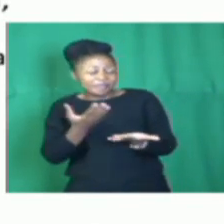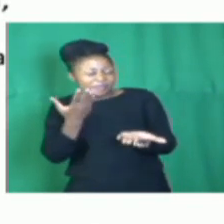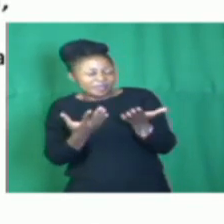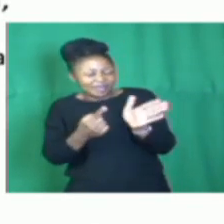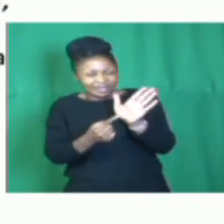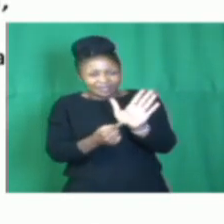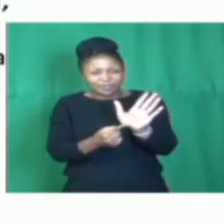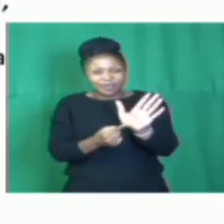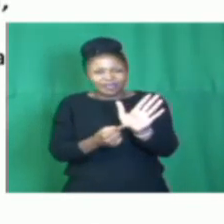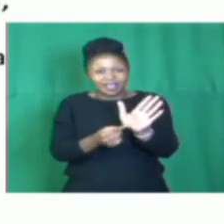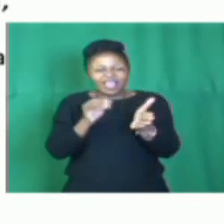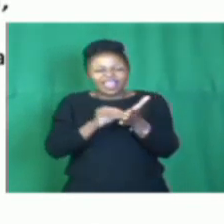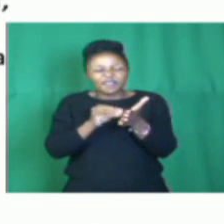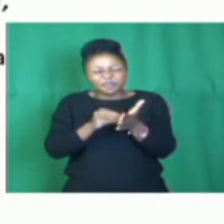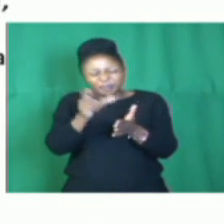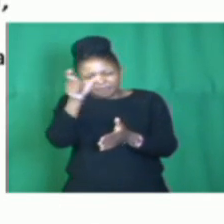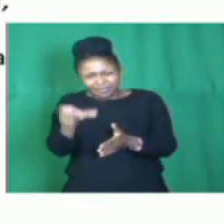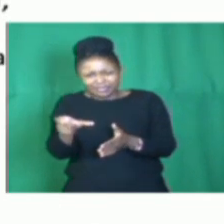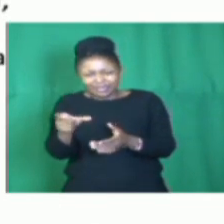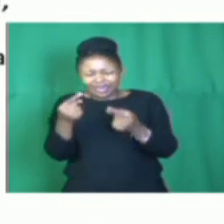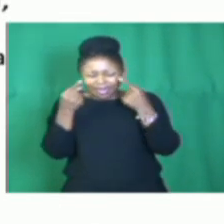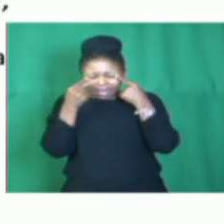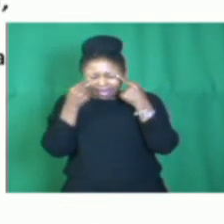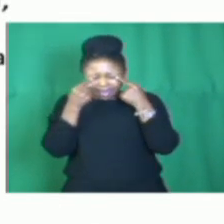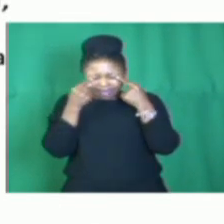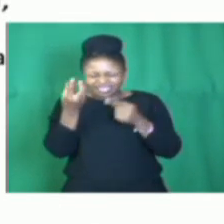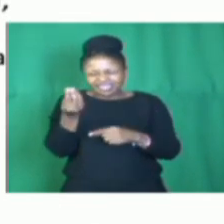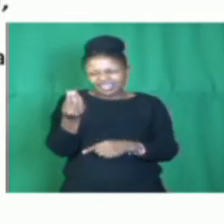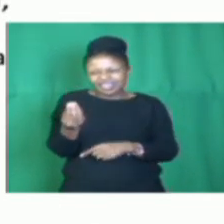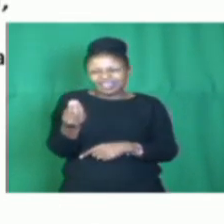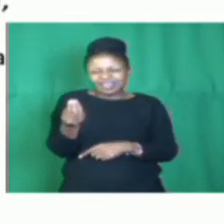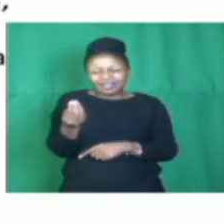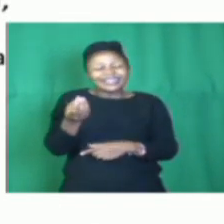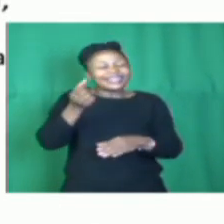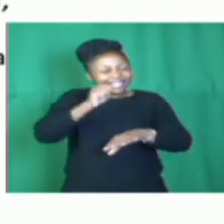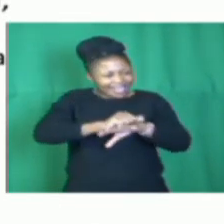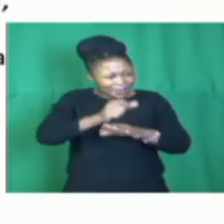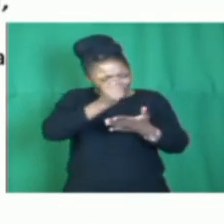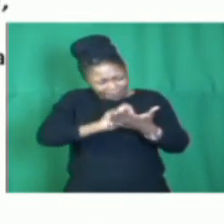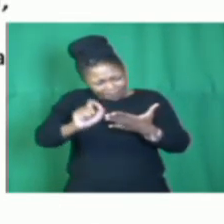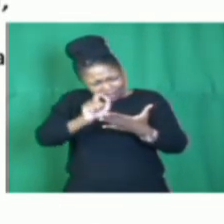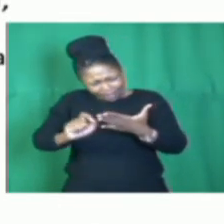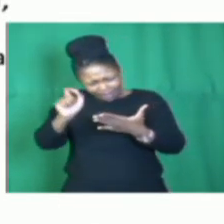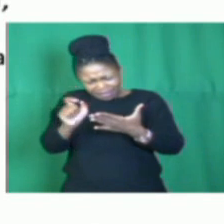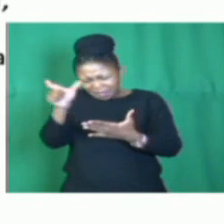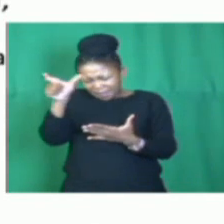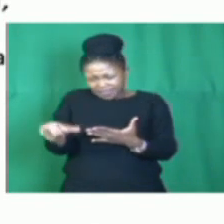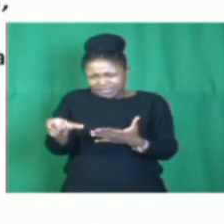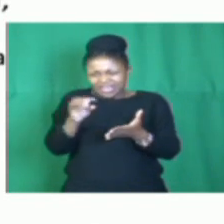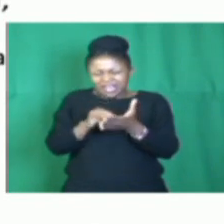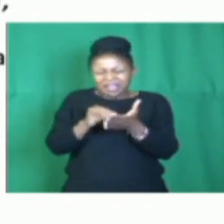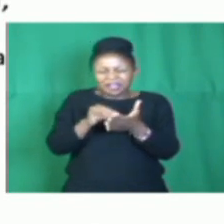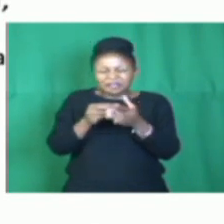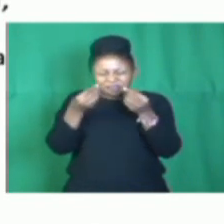has exceptionally small eyes, take that into consideration. Put it in your descriptive. If that person has a crooked